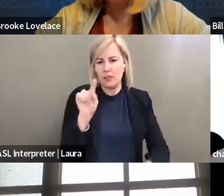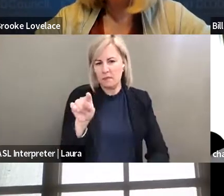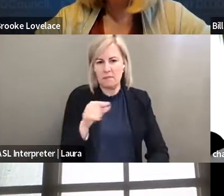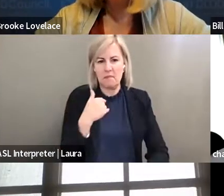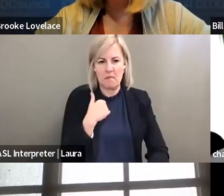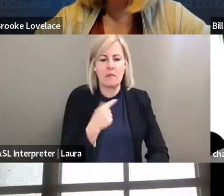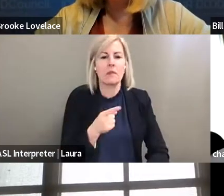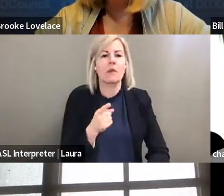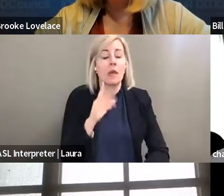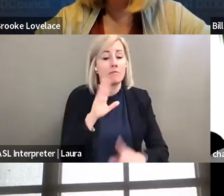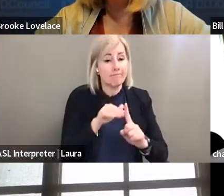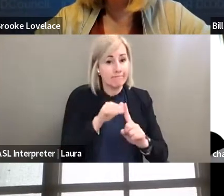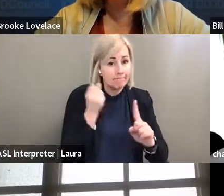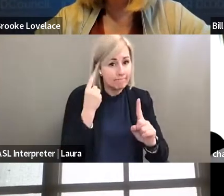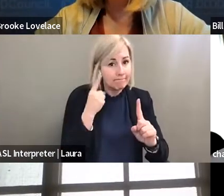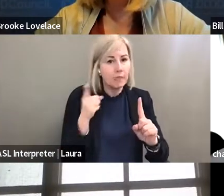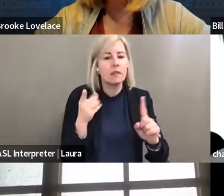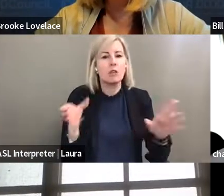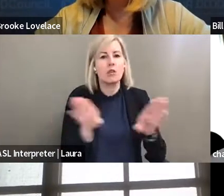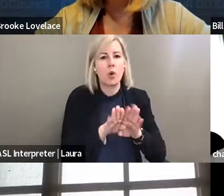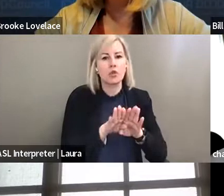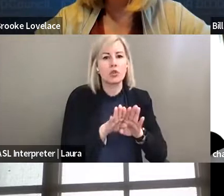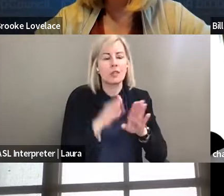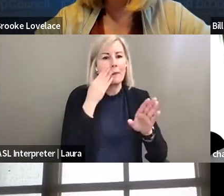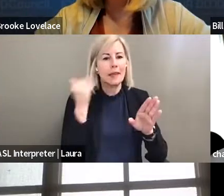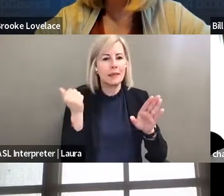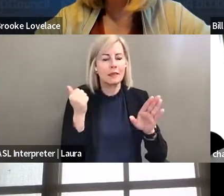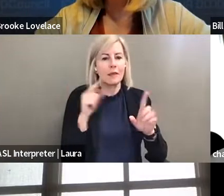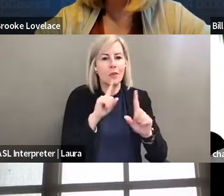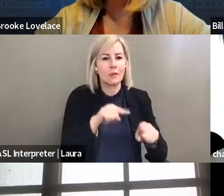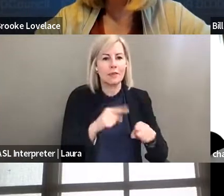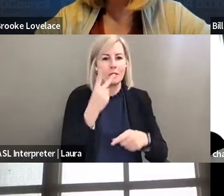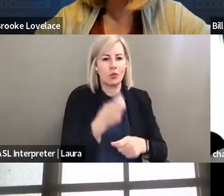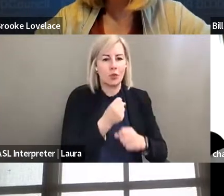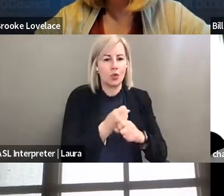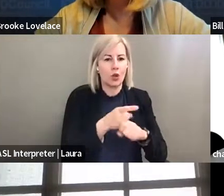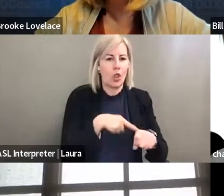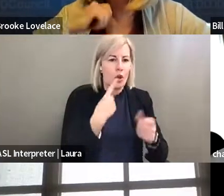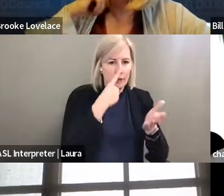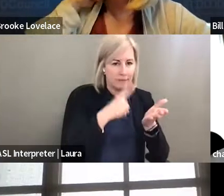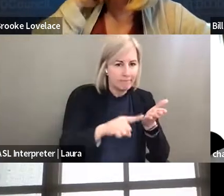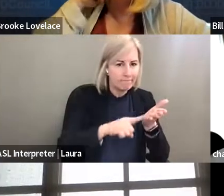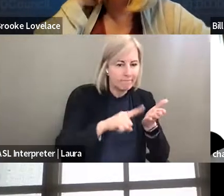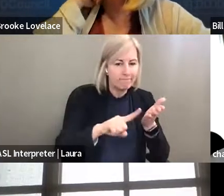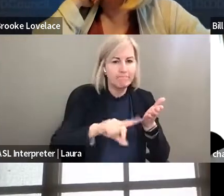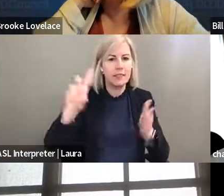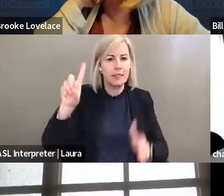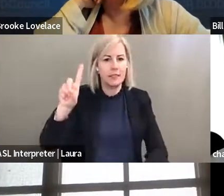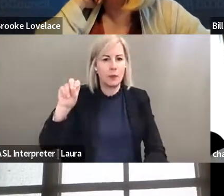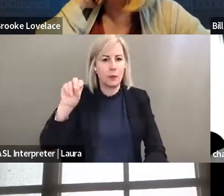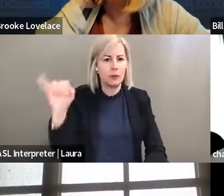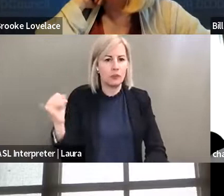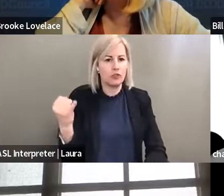as a reminder, this closure is due to a response to a 2-year-long investigation the Department of Justice was